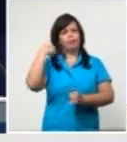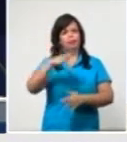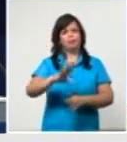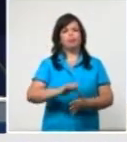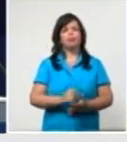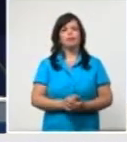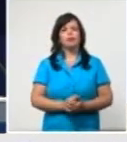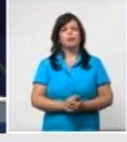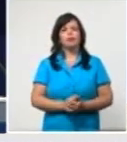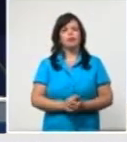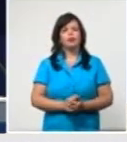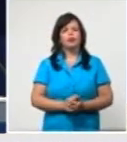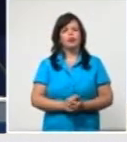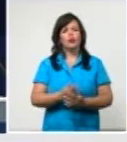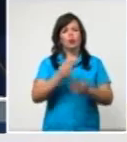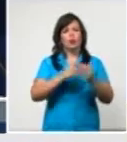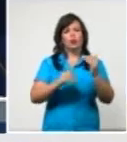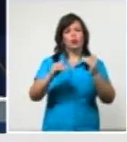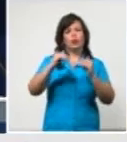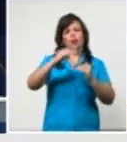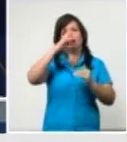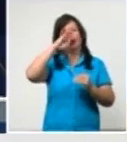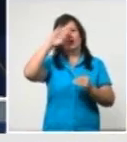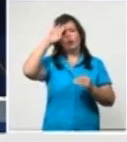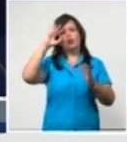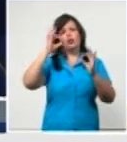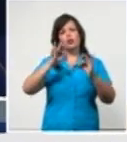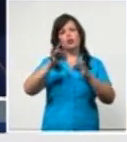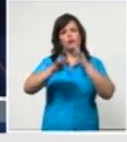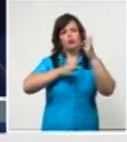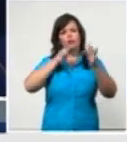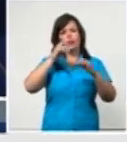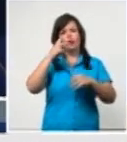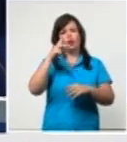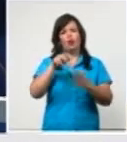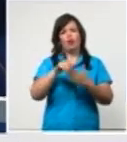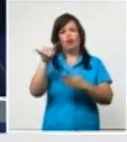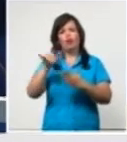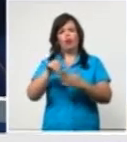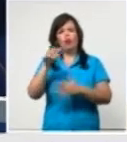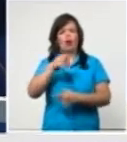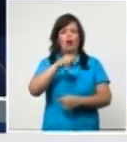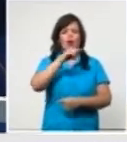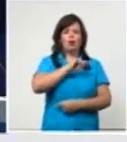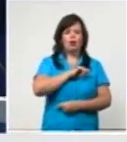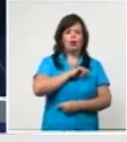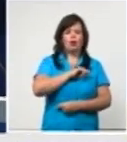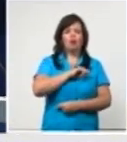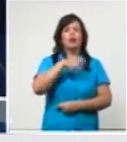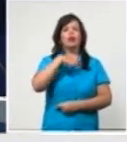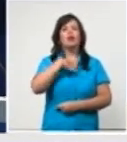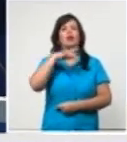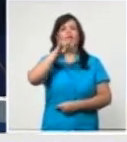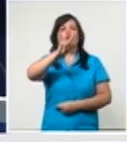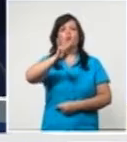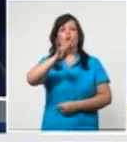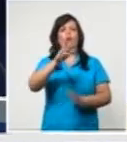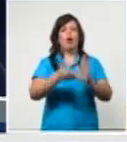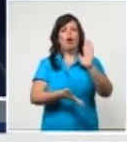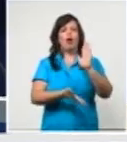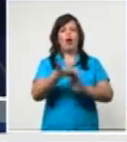discharged. It's 8 from Havana and 1 person from the province of Matanzas. This is a favorable indicator. You have to notice